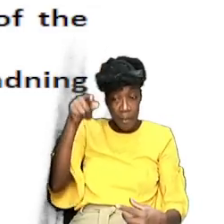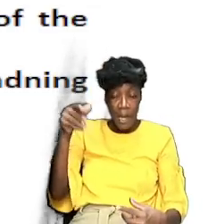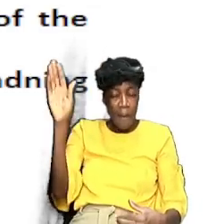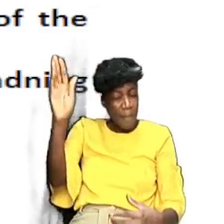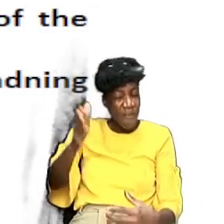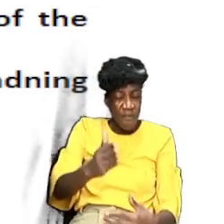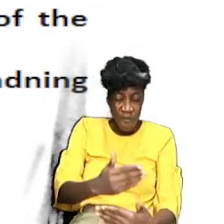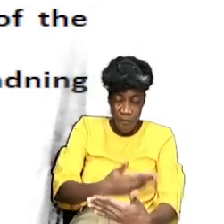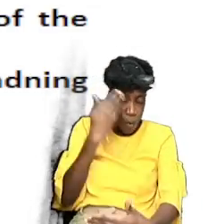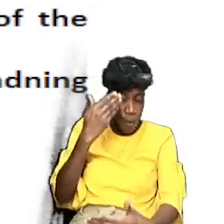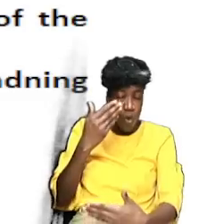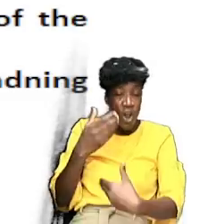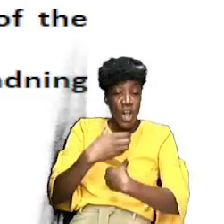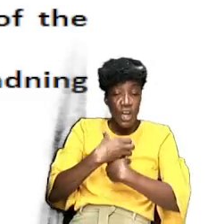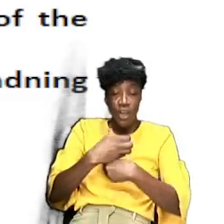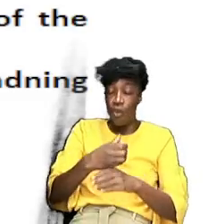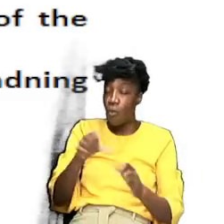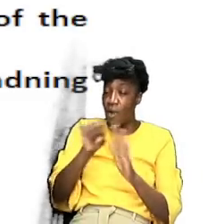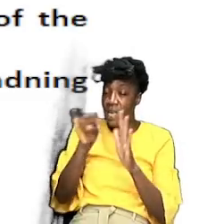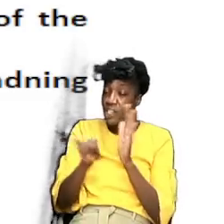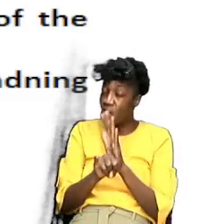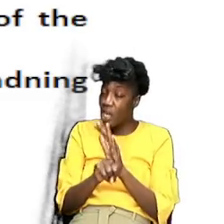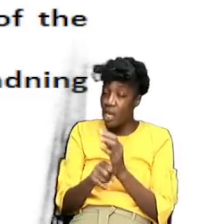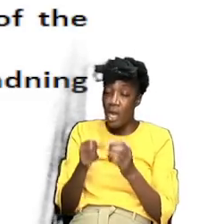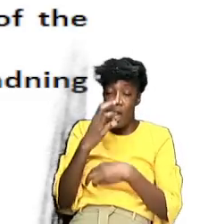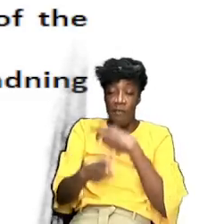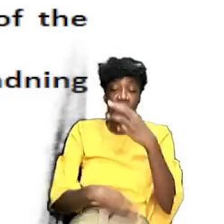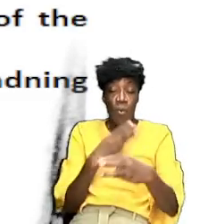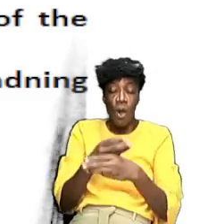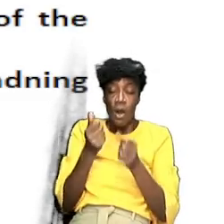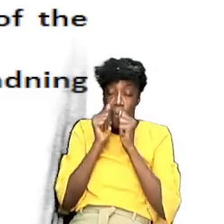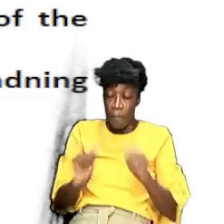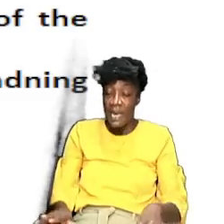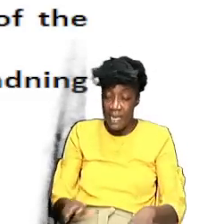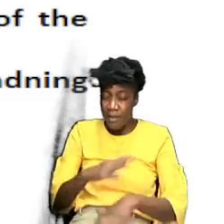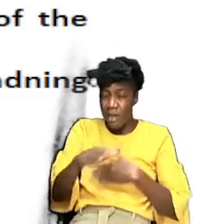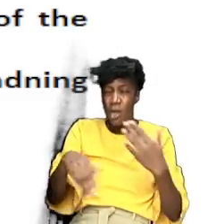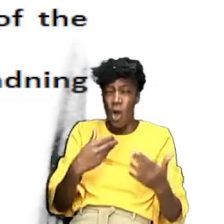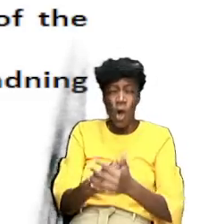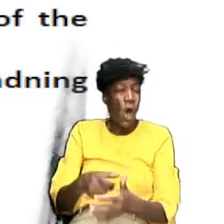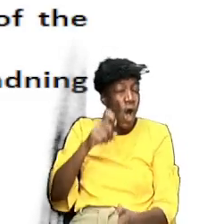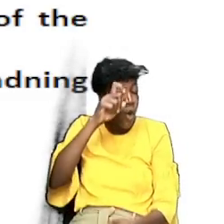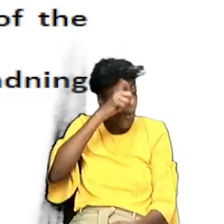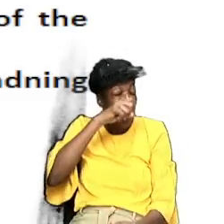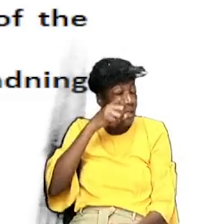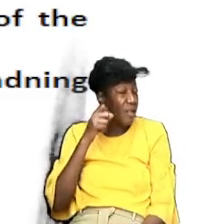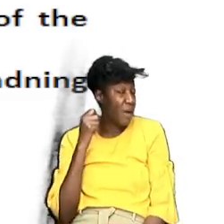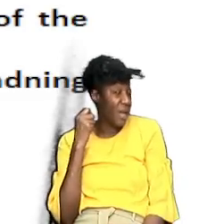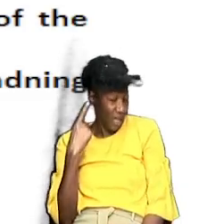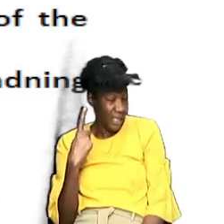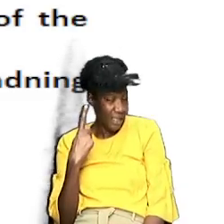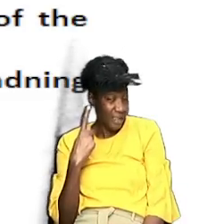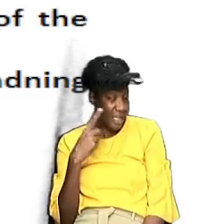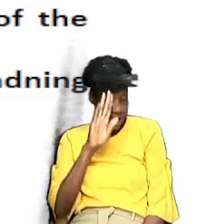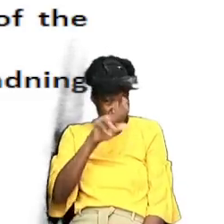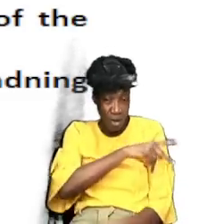we are blessed with all wisdom and understanding. That's your position in Christ. Isn't that a high